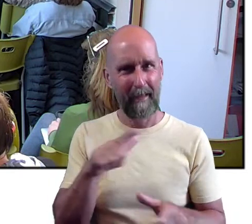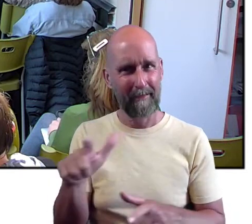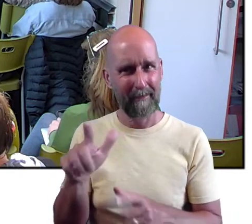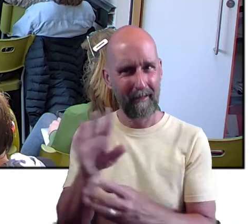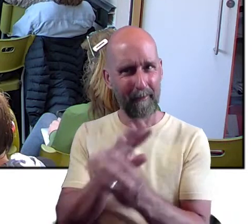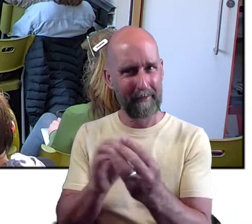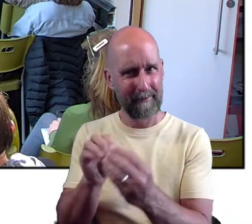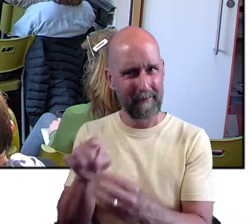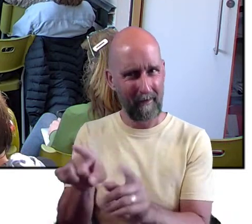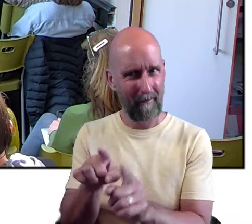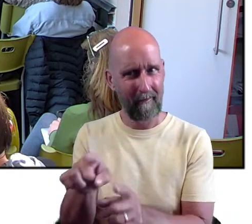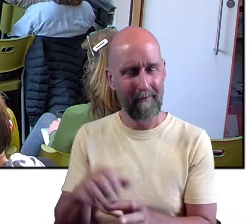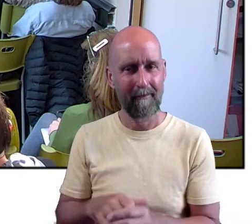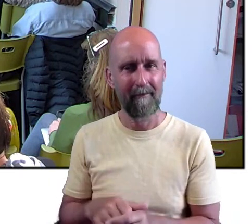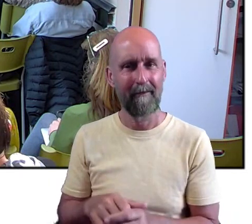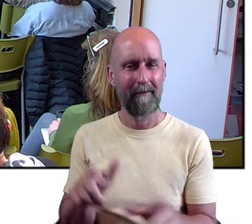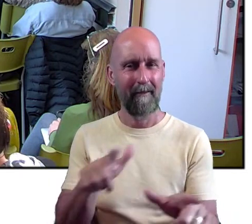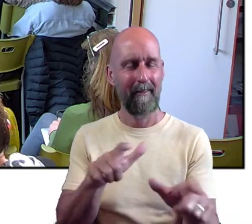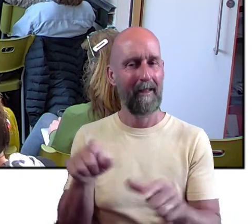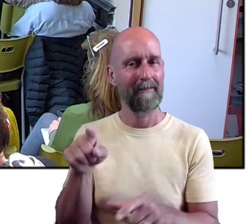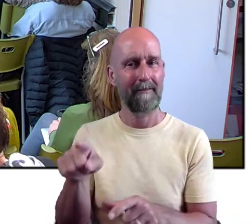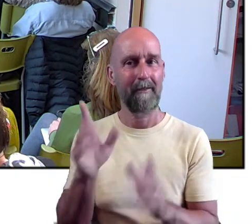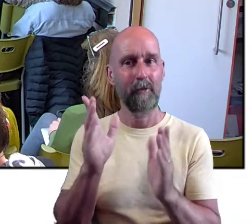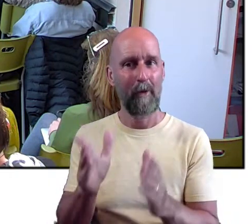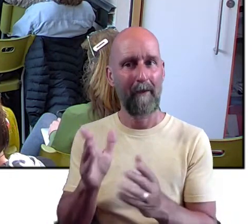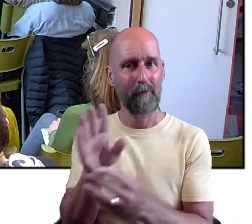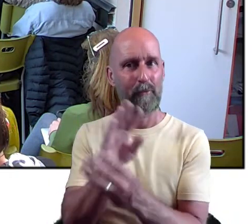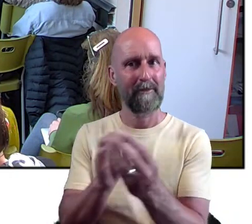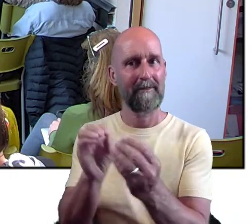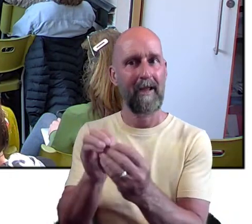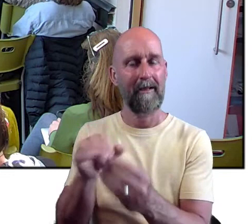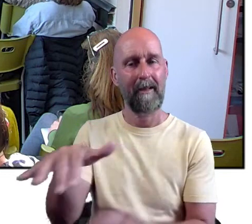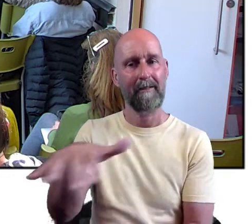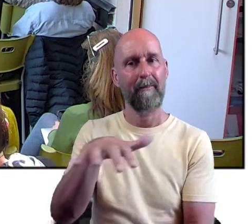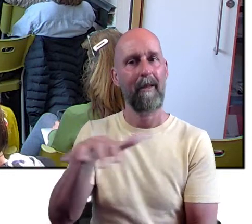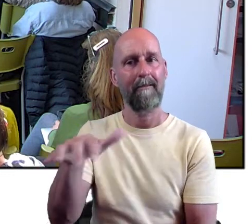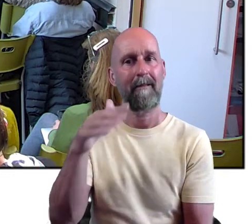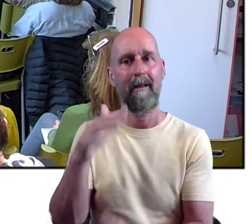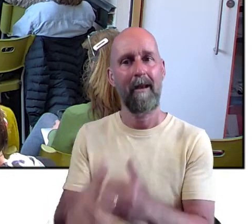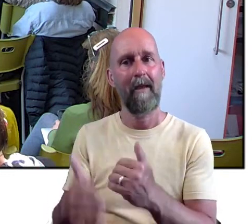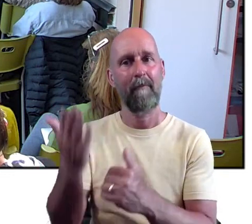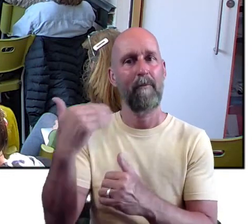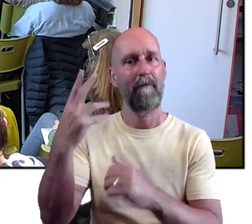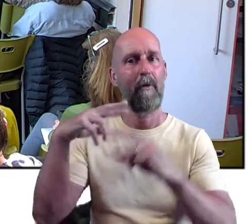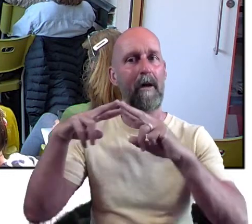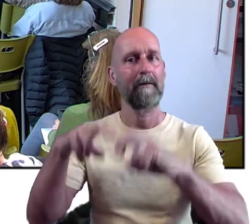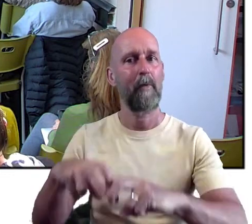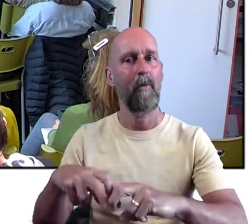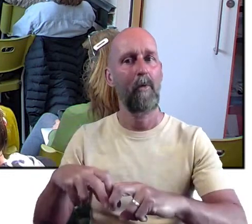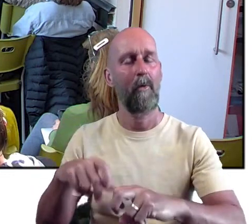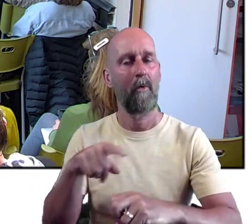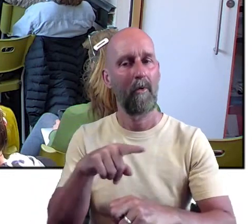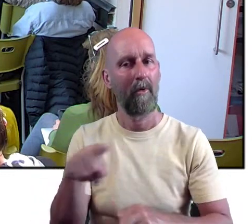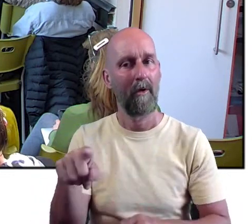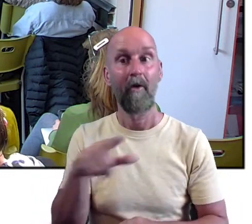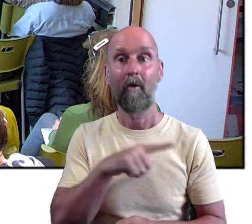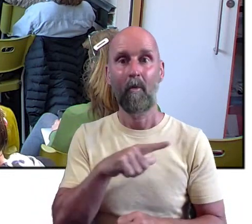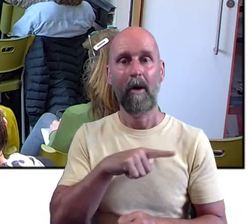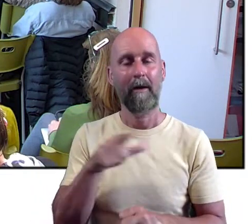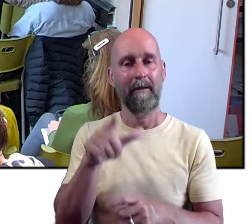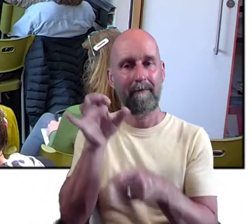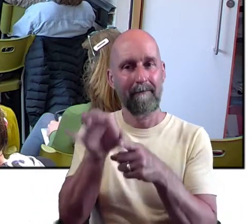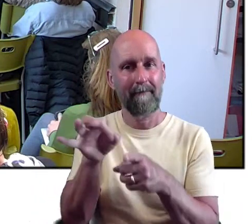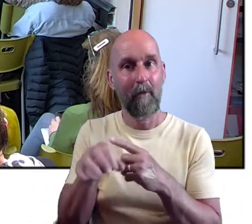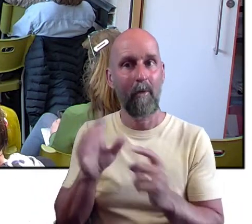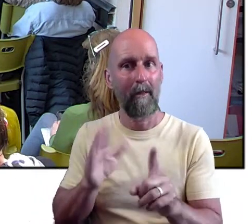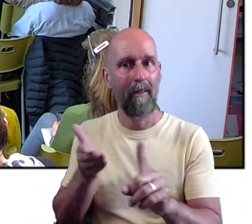you still have to design for a space that has never been explored before. So there's still like an intentionality behind that, but also I